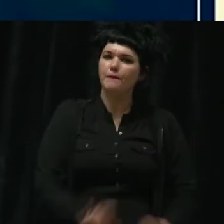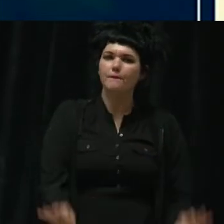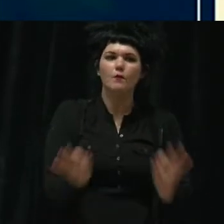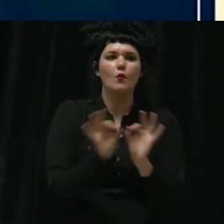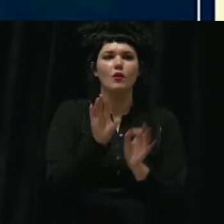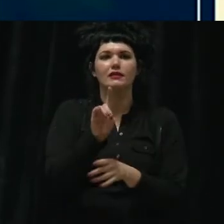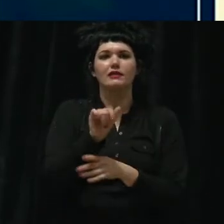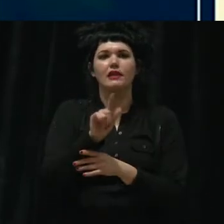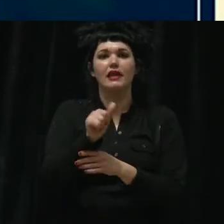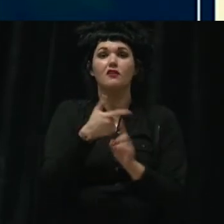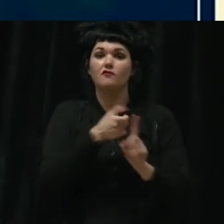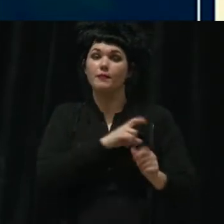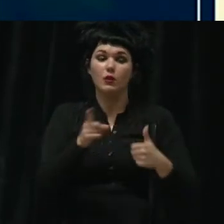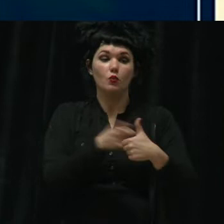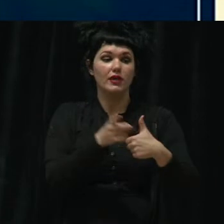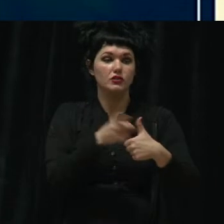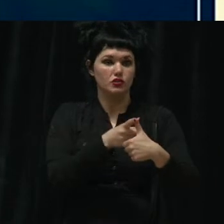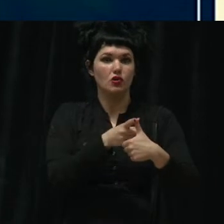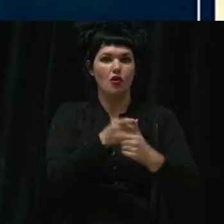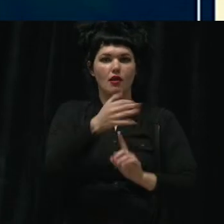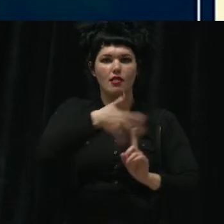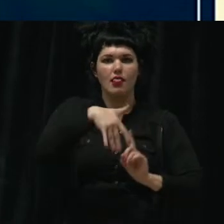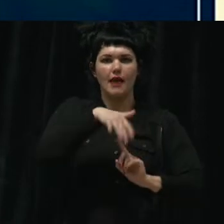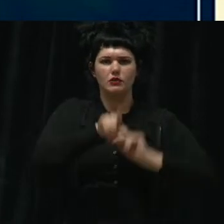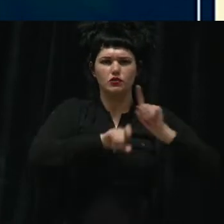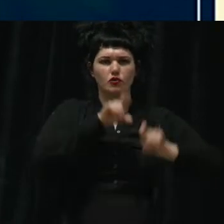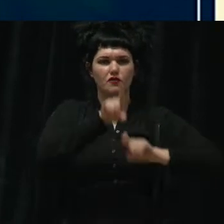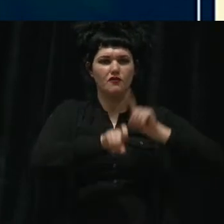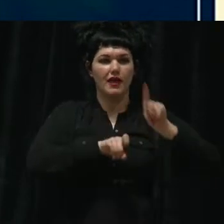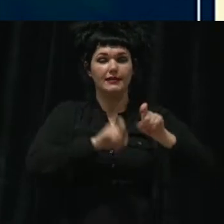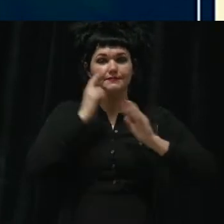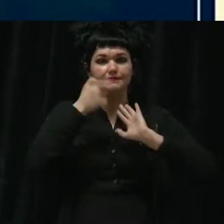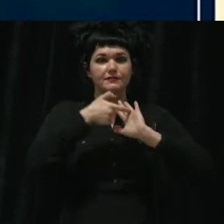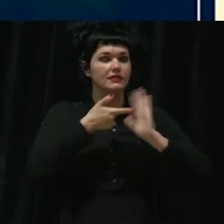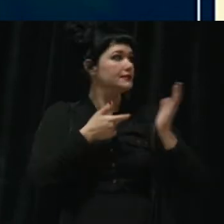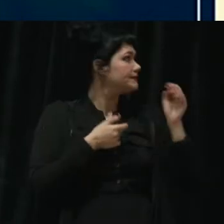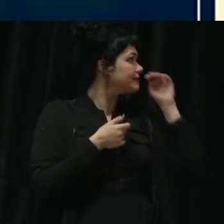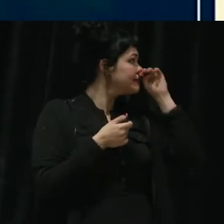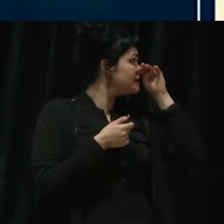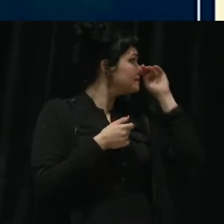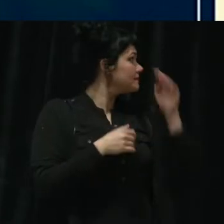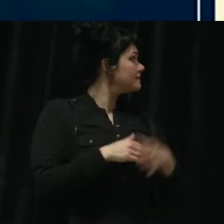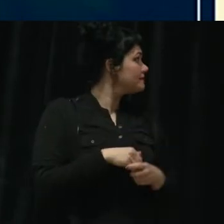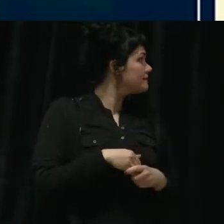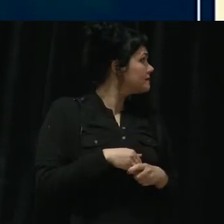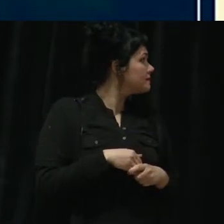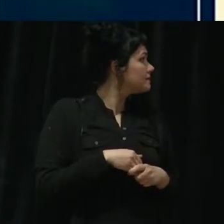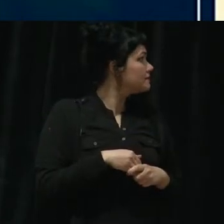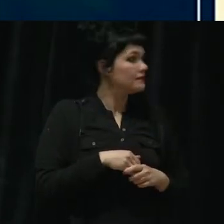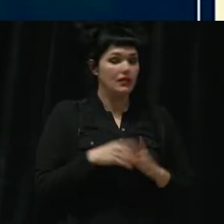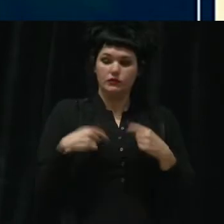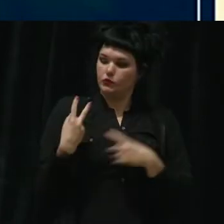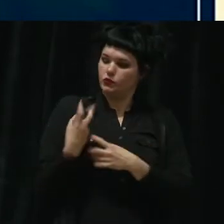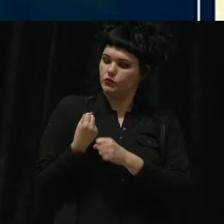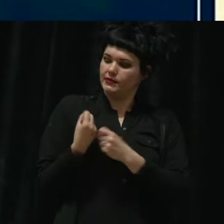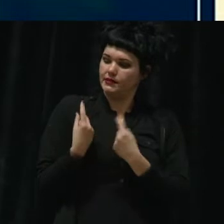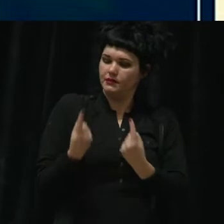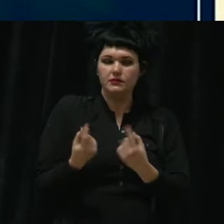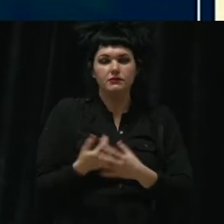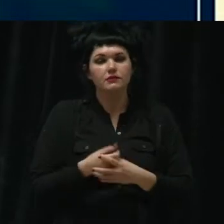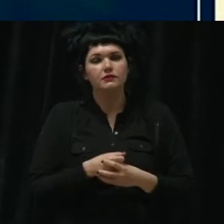original climate survey. And what you can see is in the 2+ years